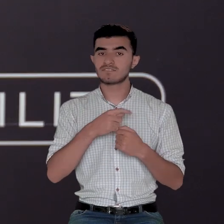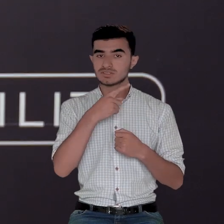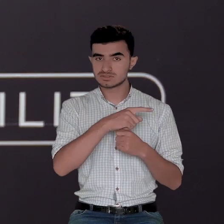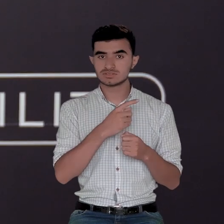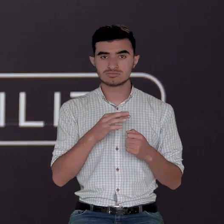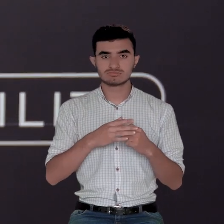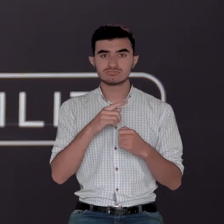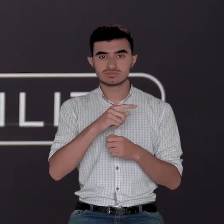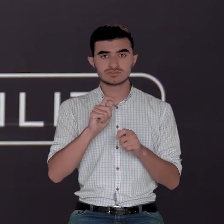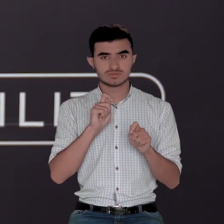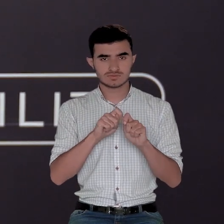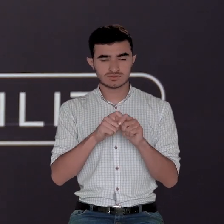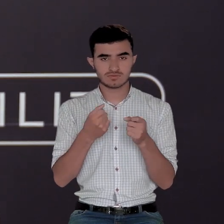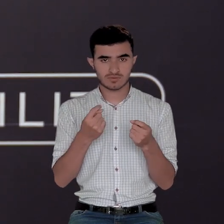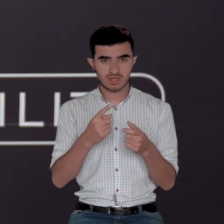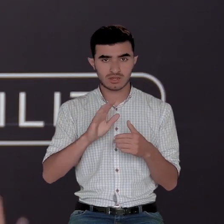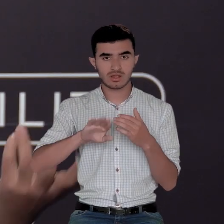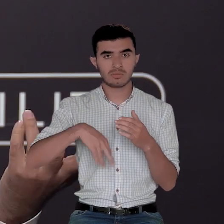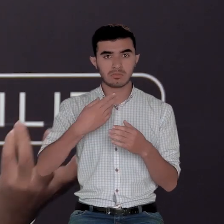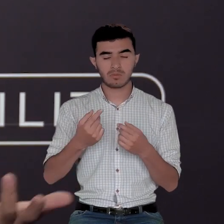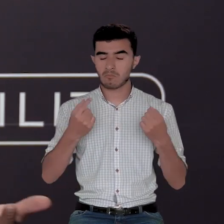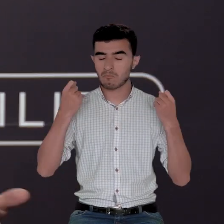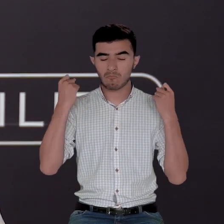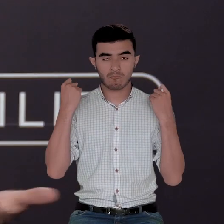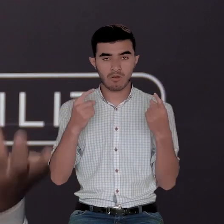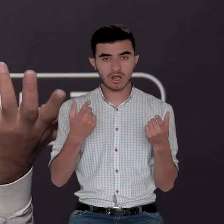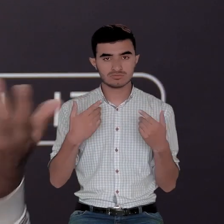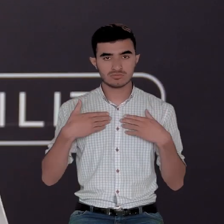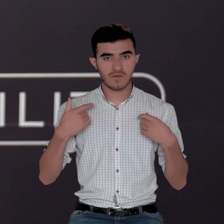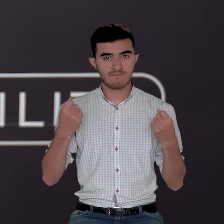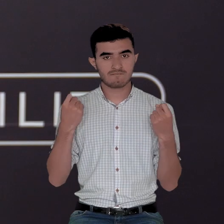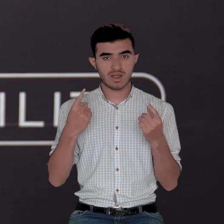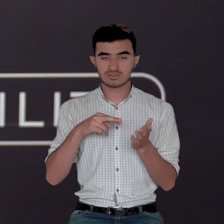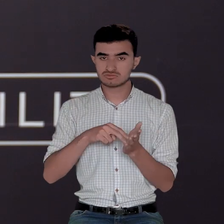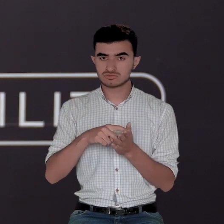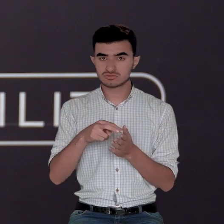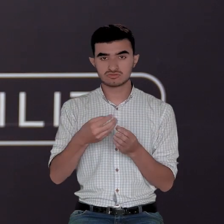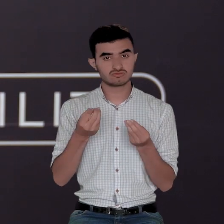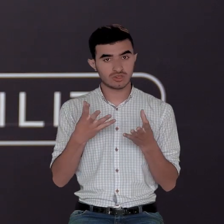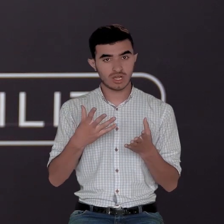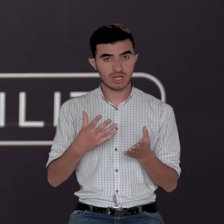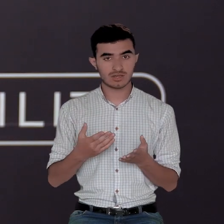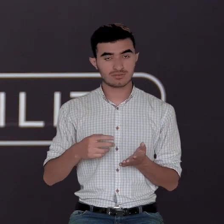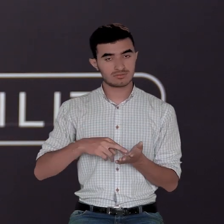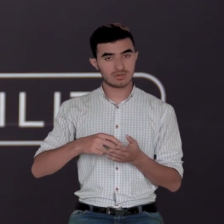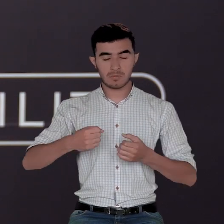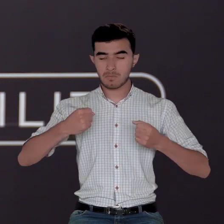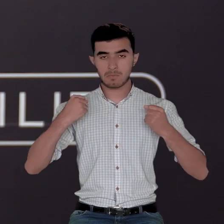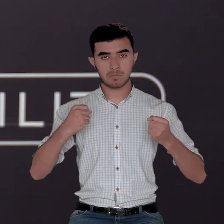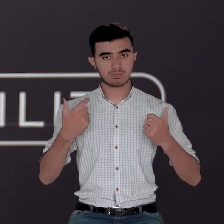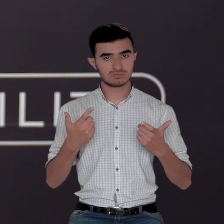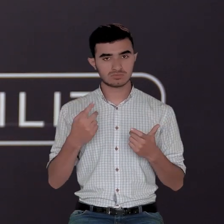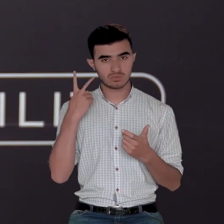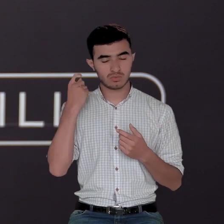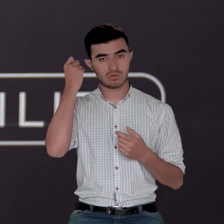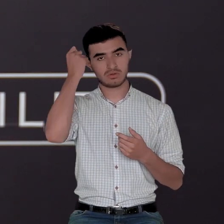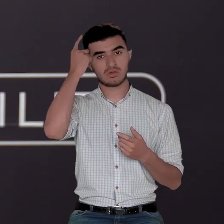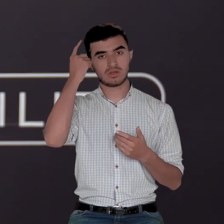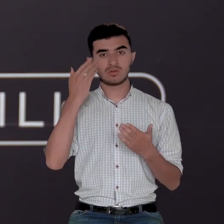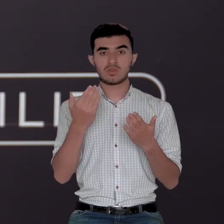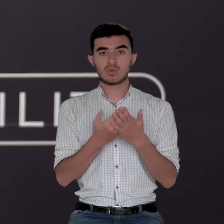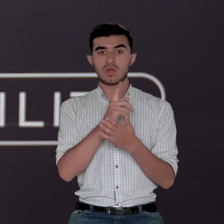to his wife, and lo and behold, she became better, and she started walking, and she was good. So